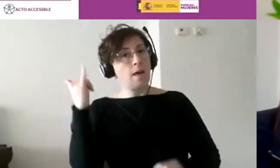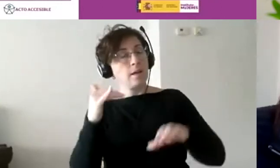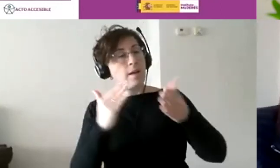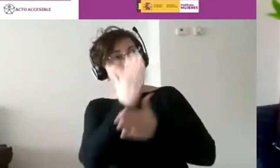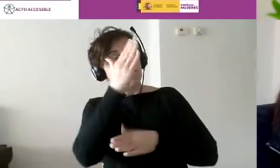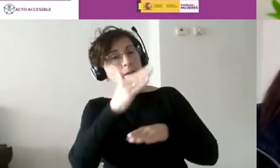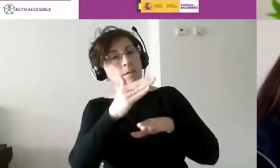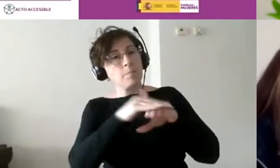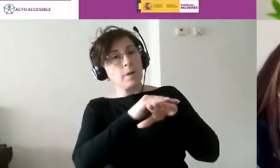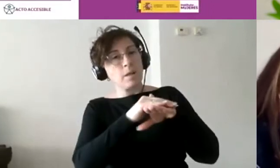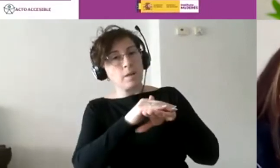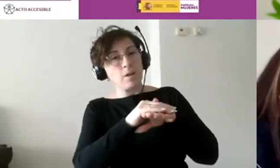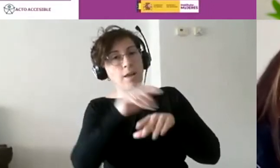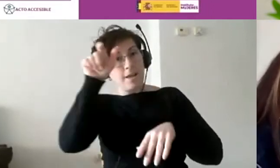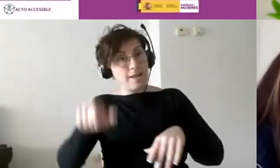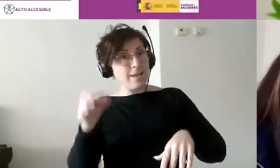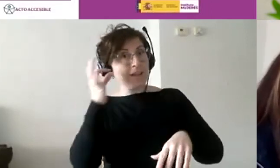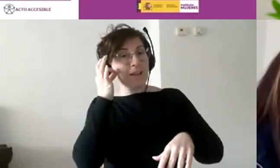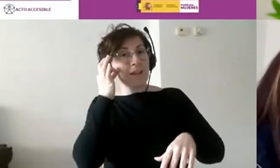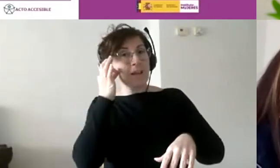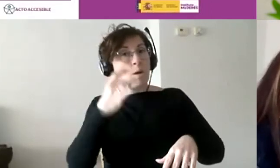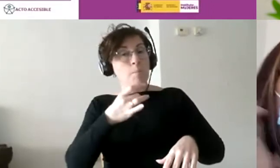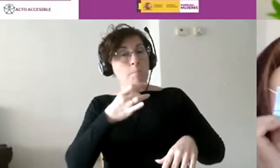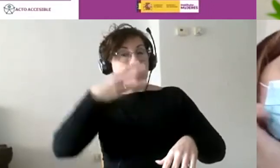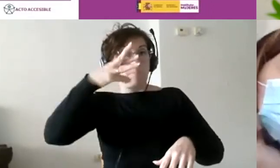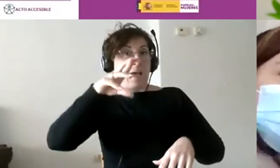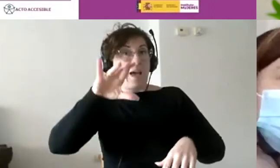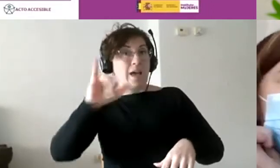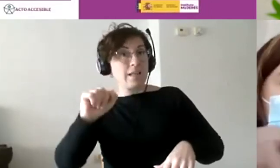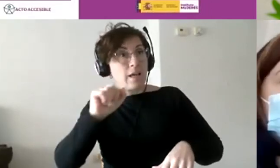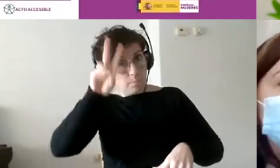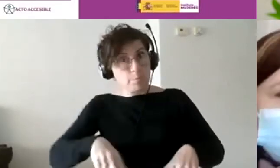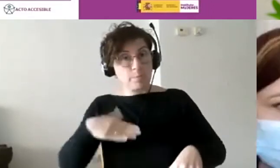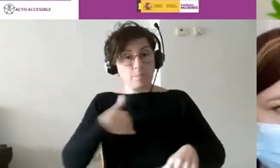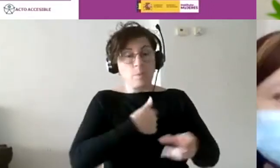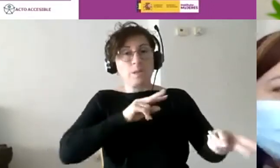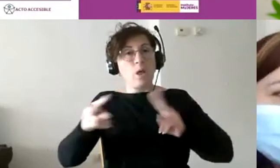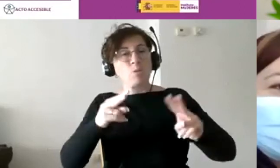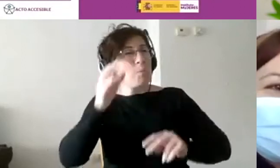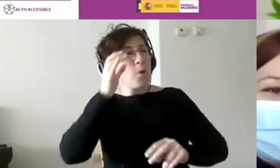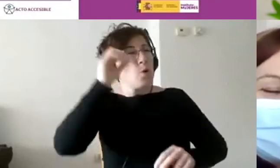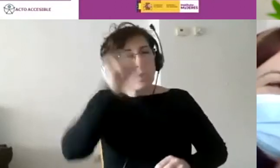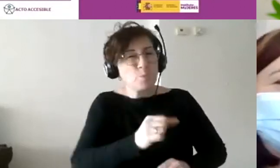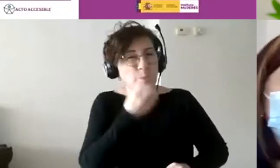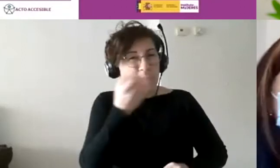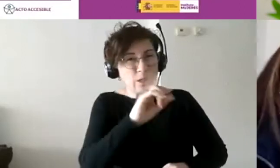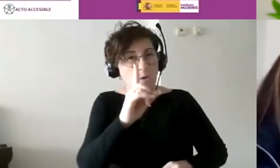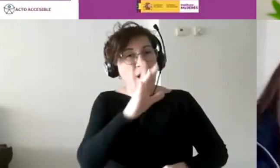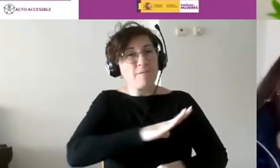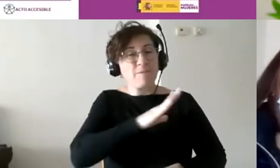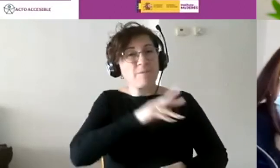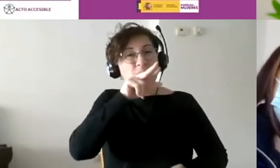well from you, Maria. So perhaps we can stay closer to the mic. Yes, okay. Please. Thank